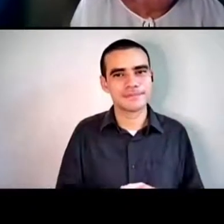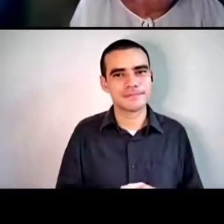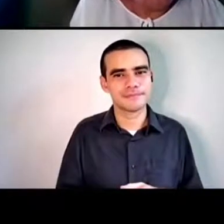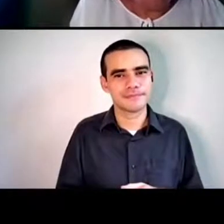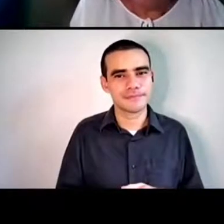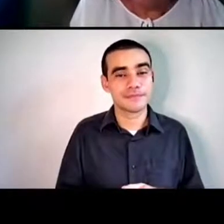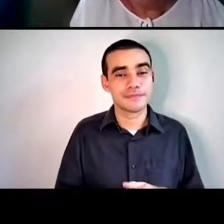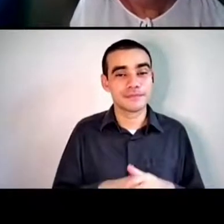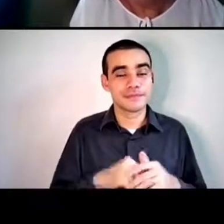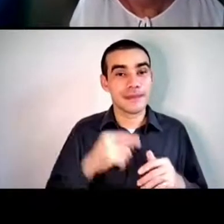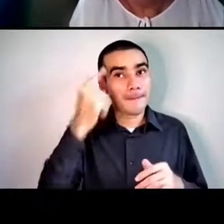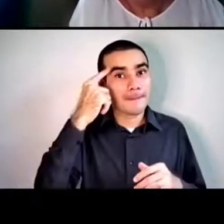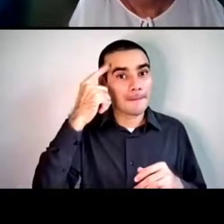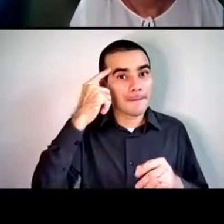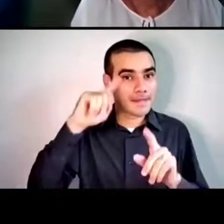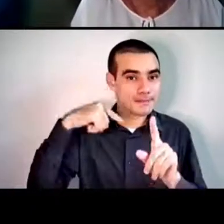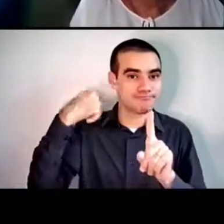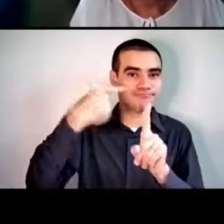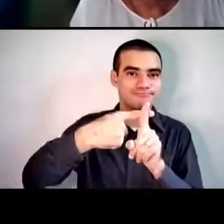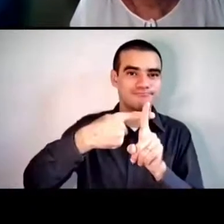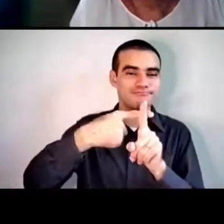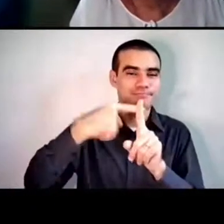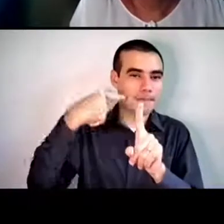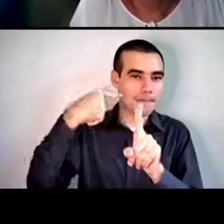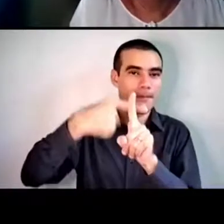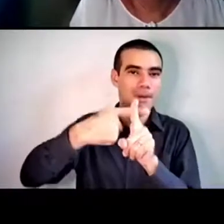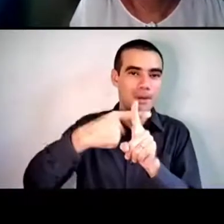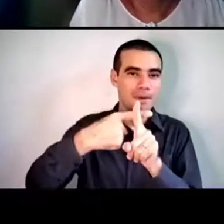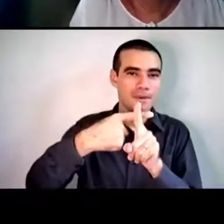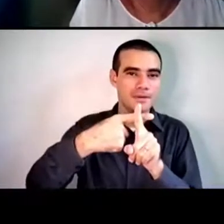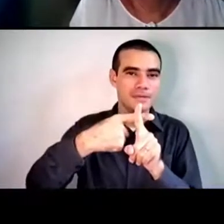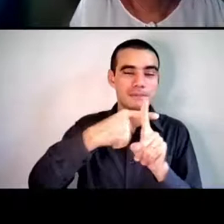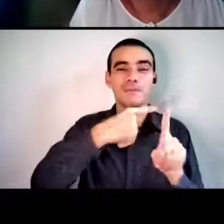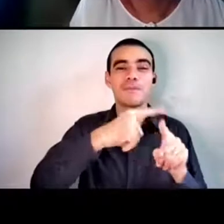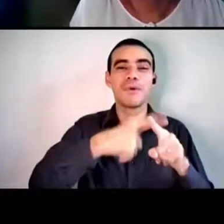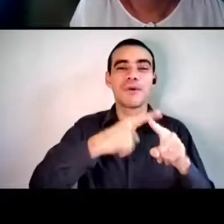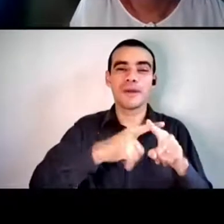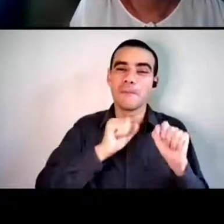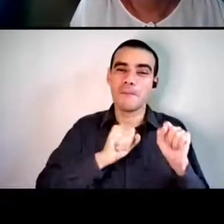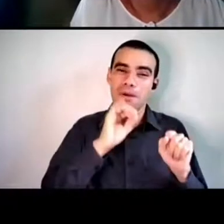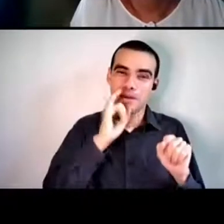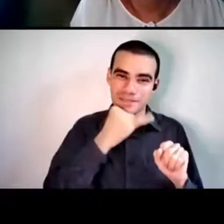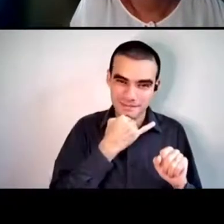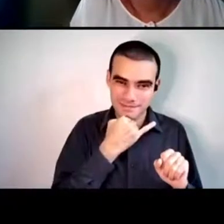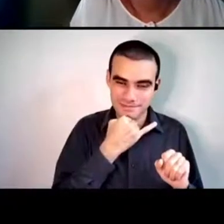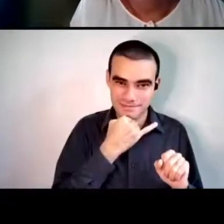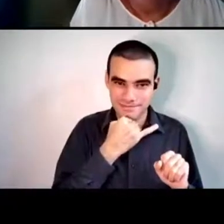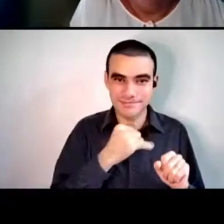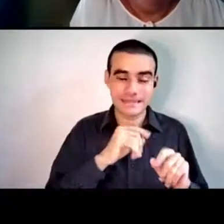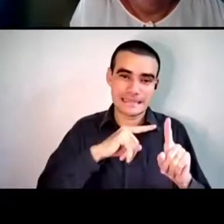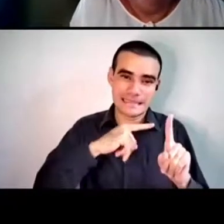this issue with great optimism, not to be depressed.